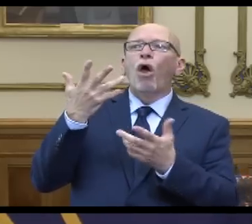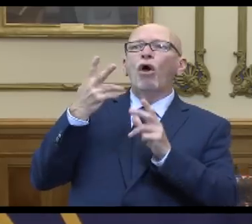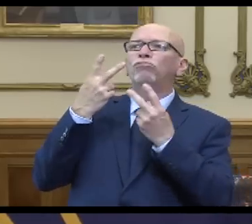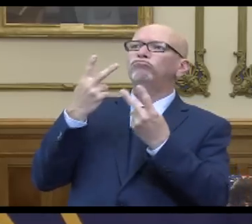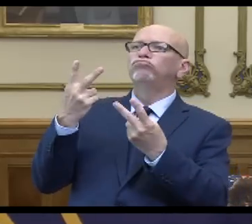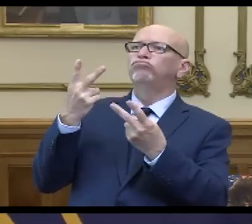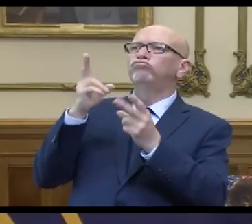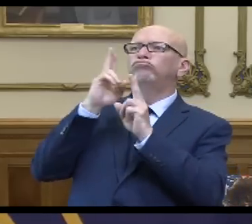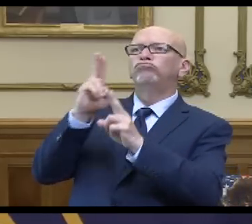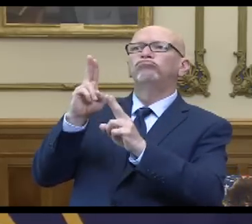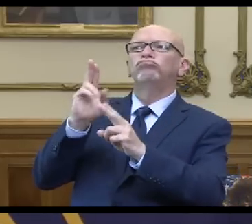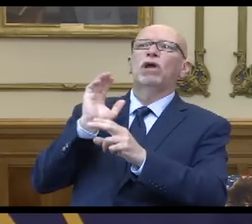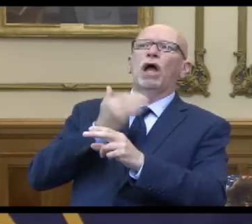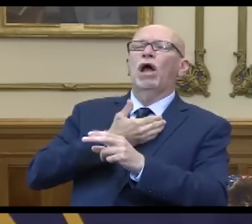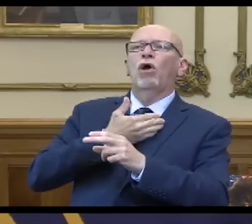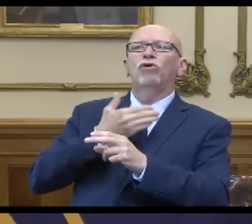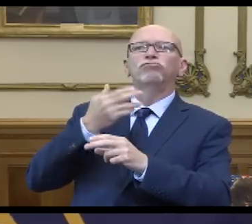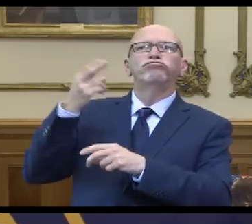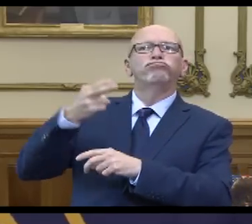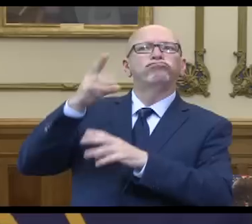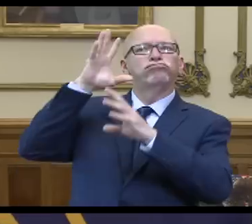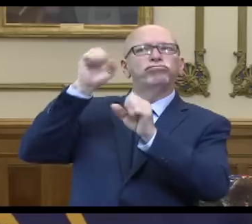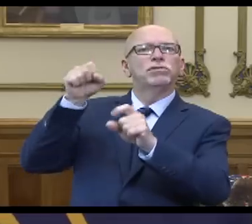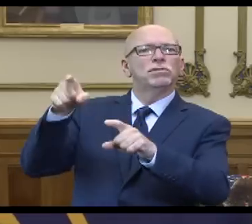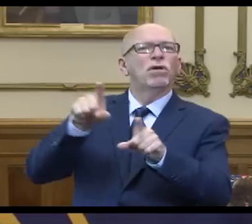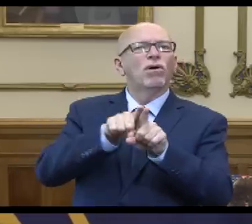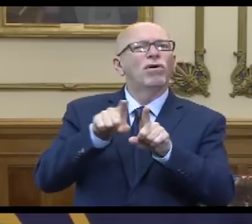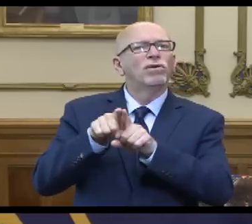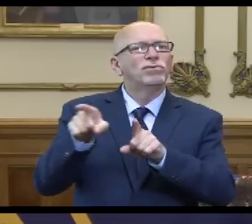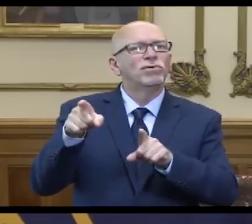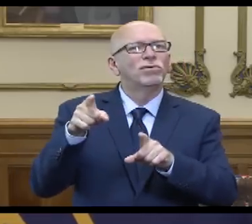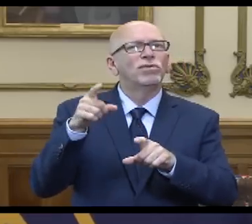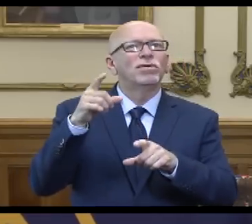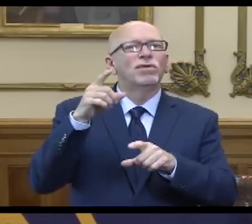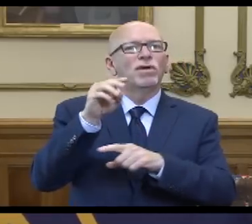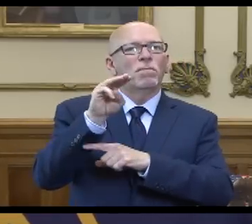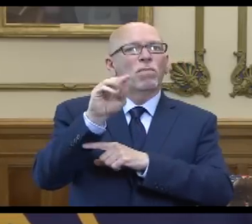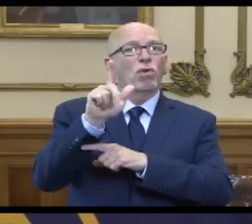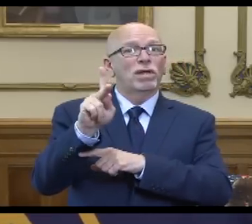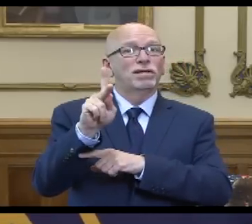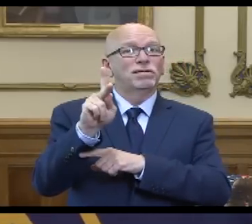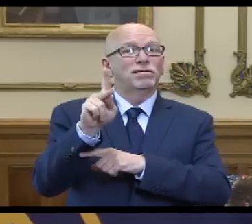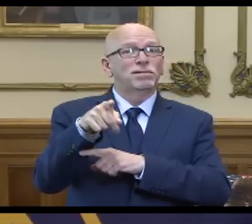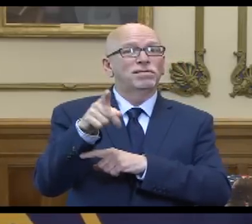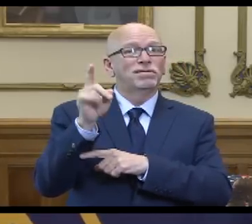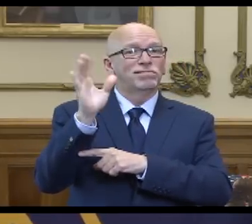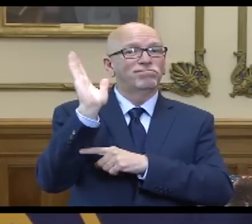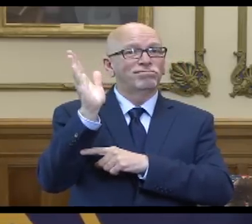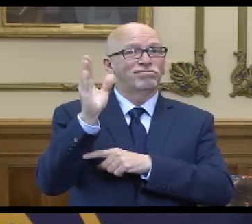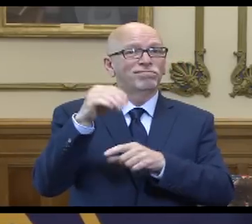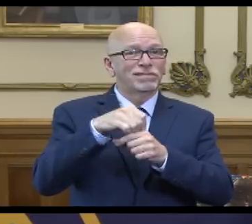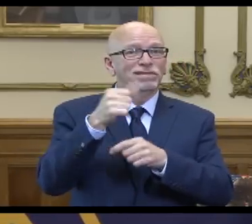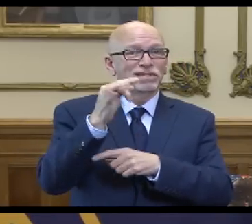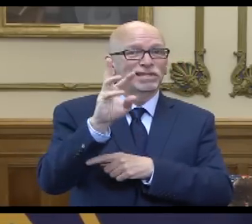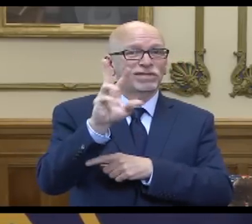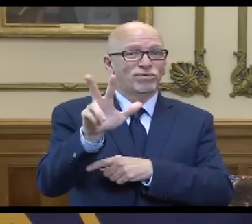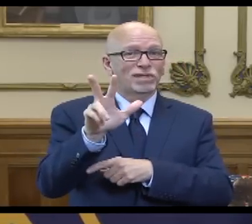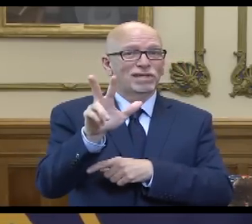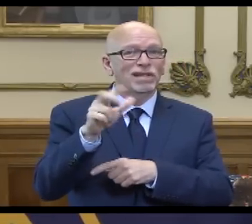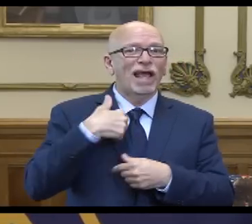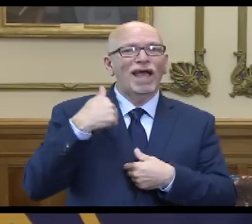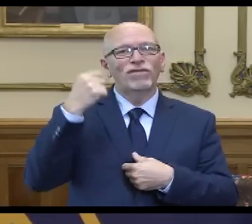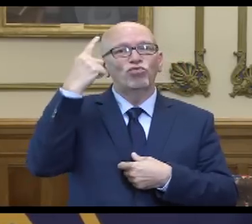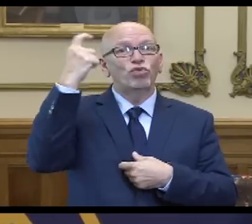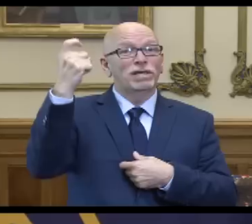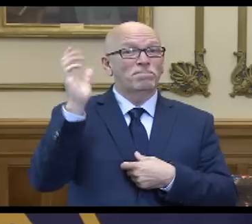great emancipator, but to also go up 18 steps where Martin Luther King delivered that summer of '63 I Have a Dream